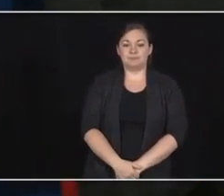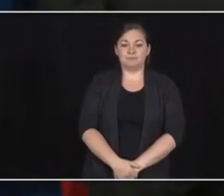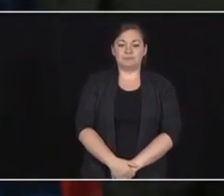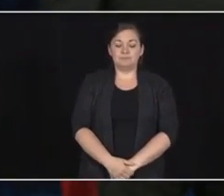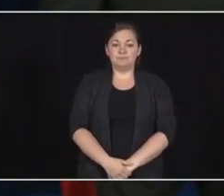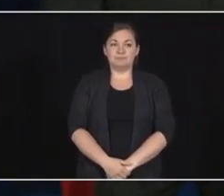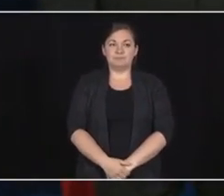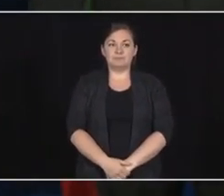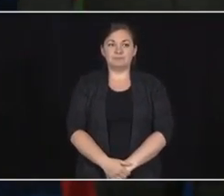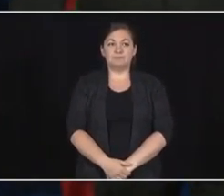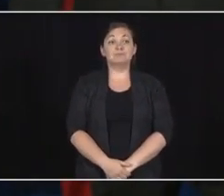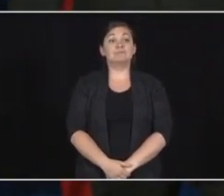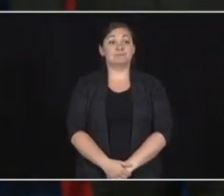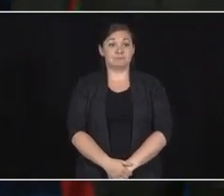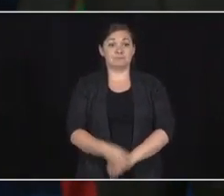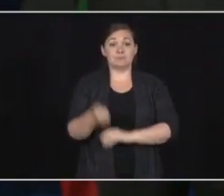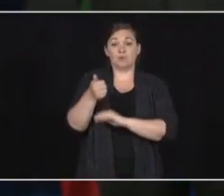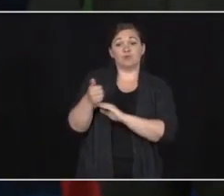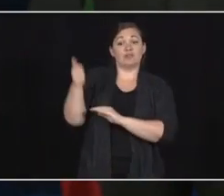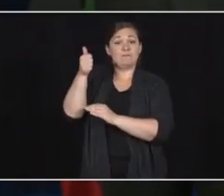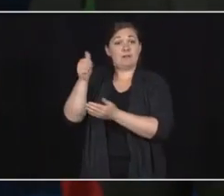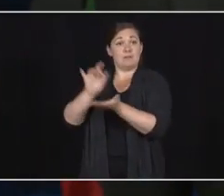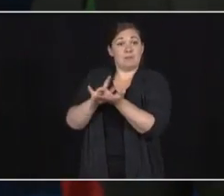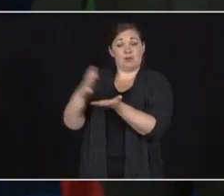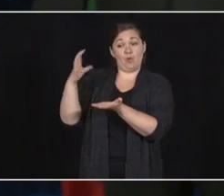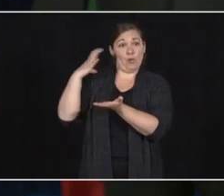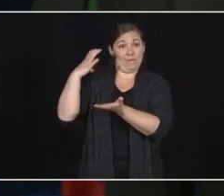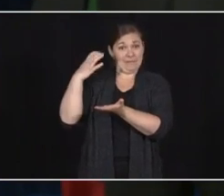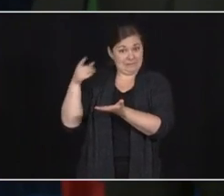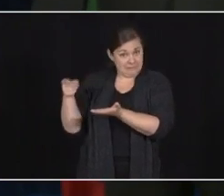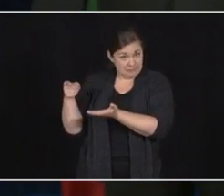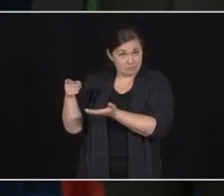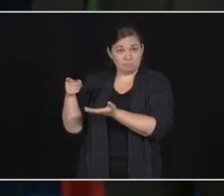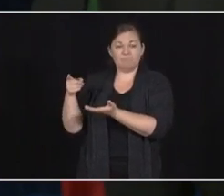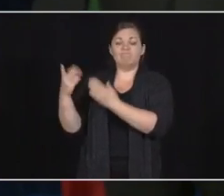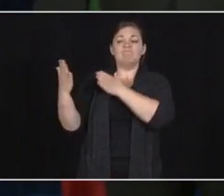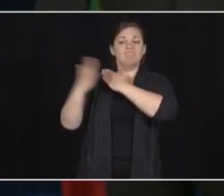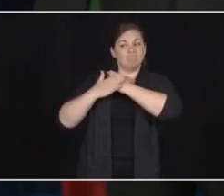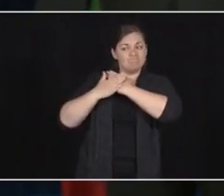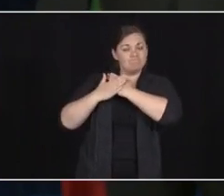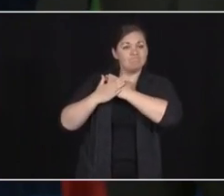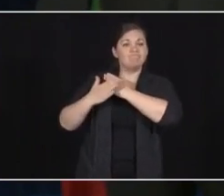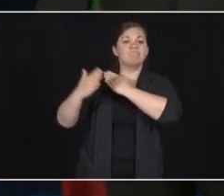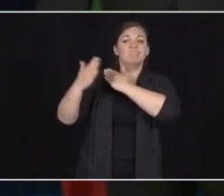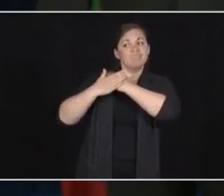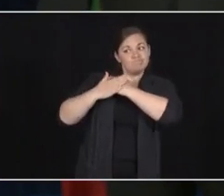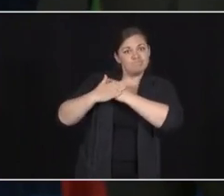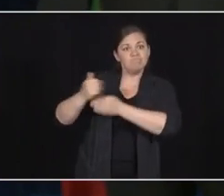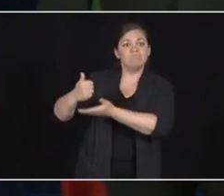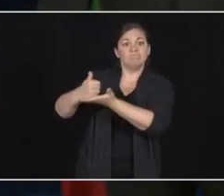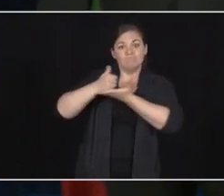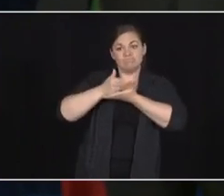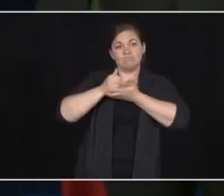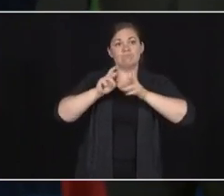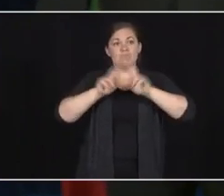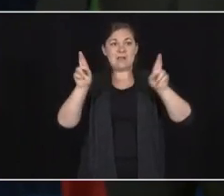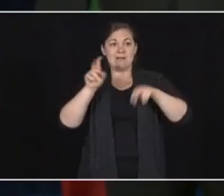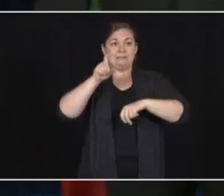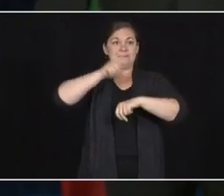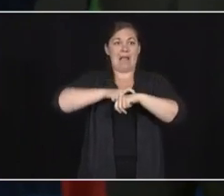Well, our Chief Medical Officer of Health has helped us, guide us to get to stage one in the opening up of our